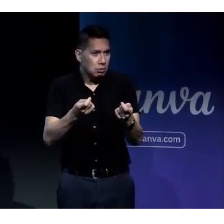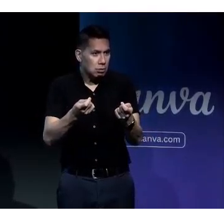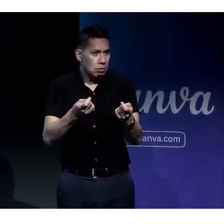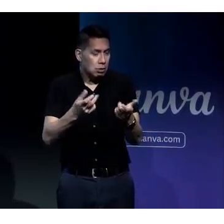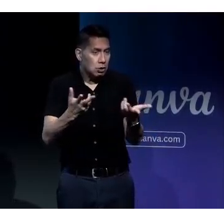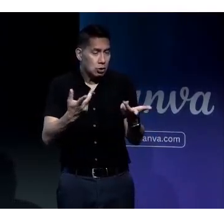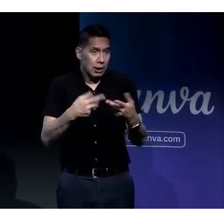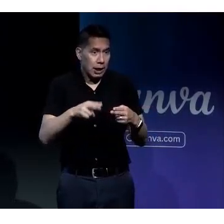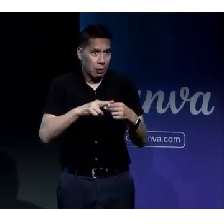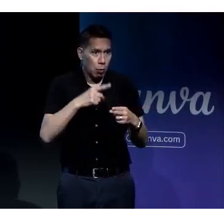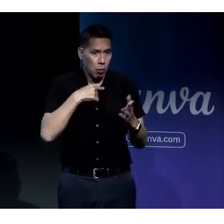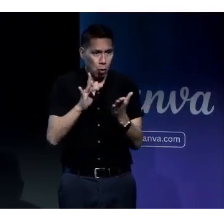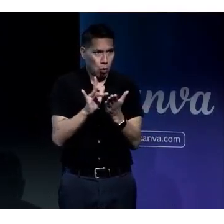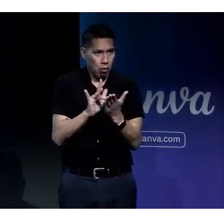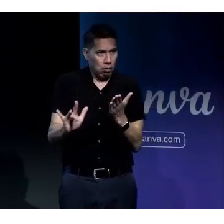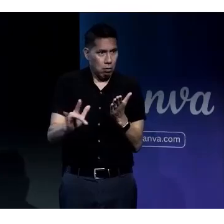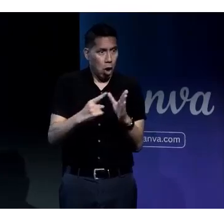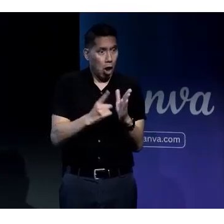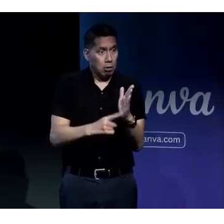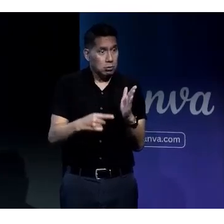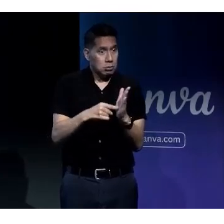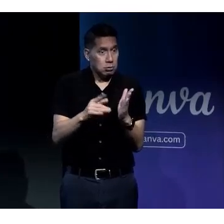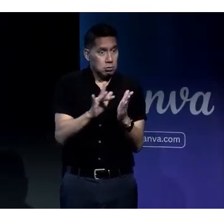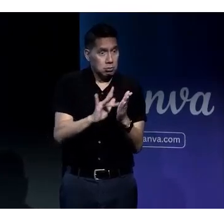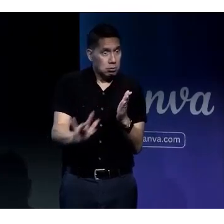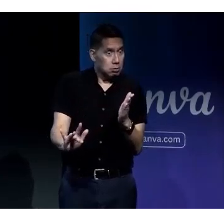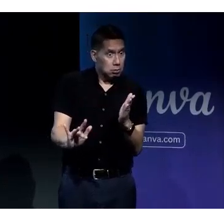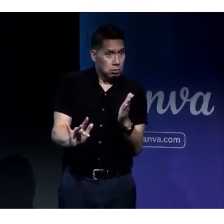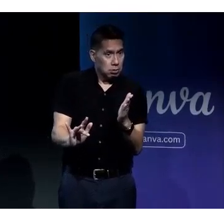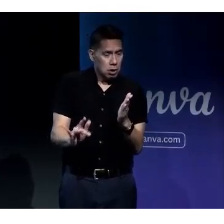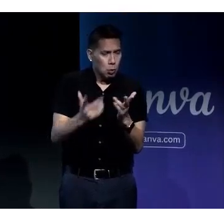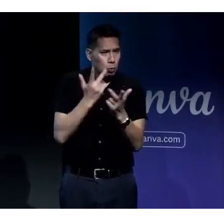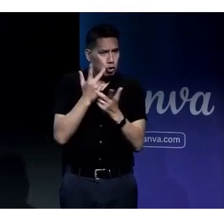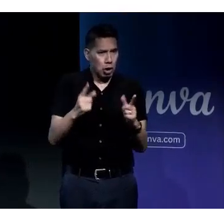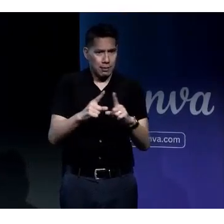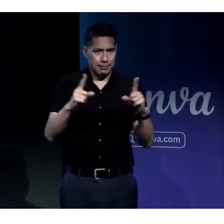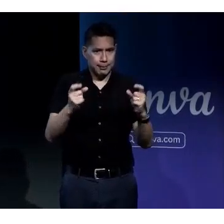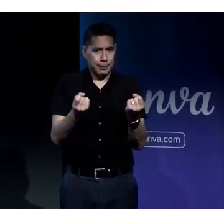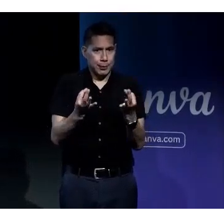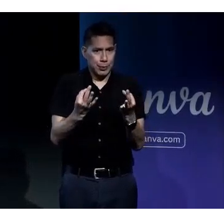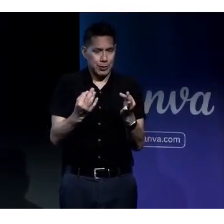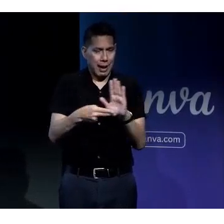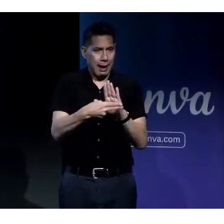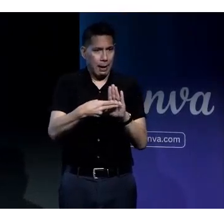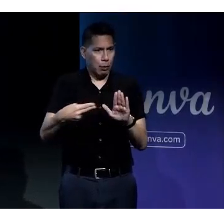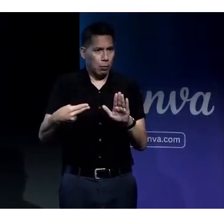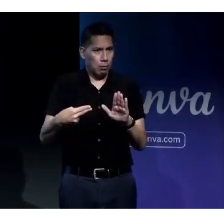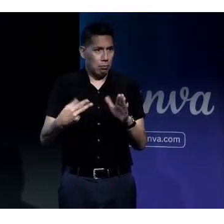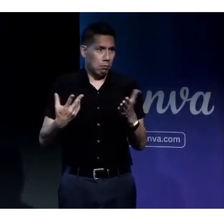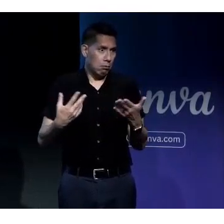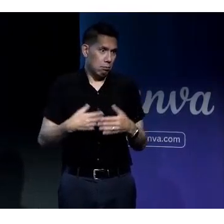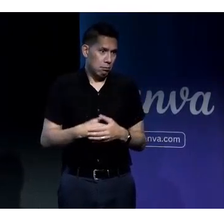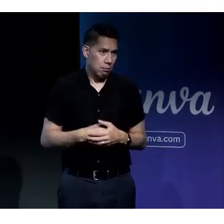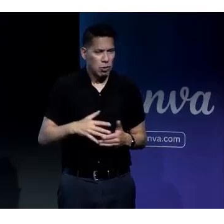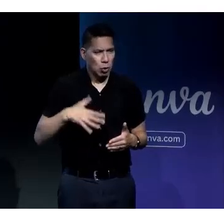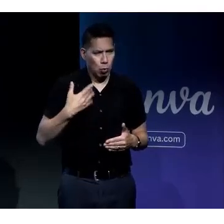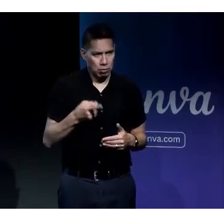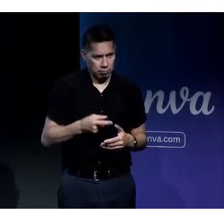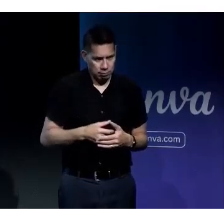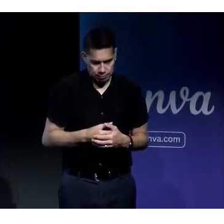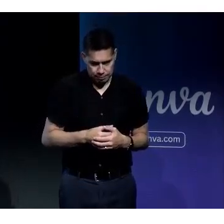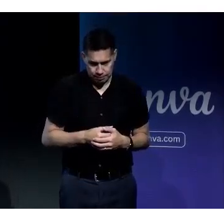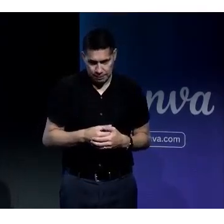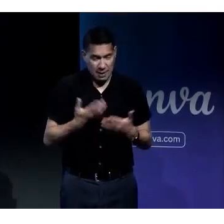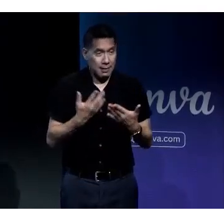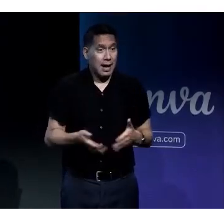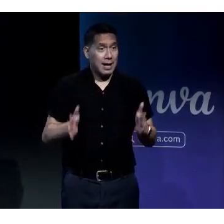we had just omitted that alt attribute entirely, it would show up as an unlabeled image role, which we basically never want. So that's